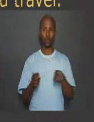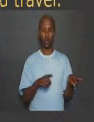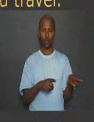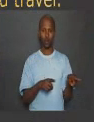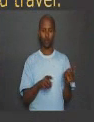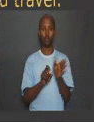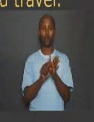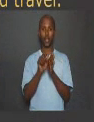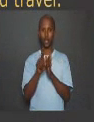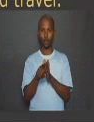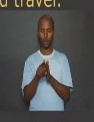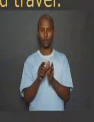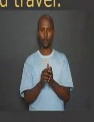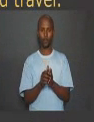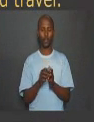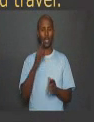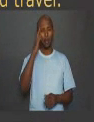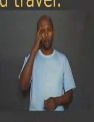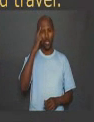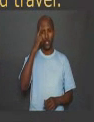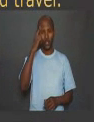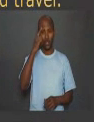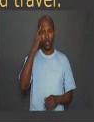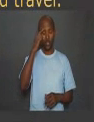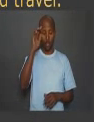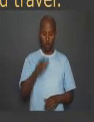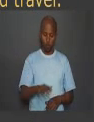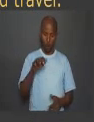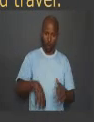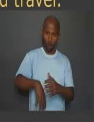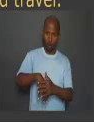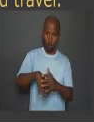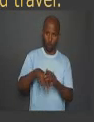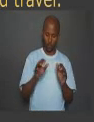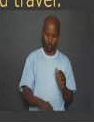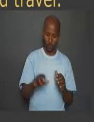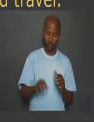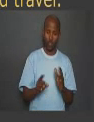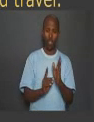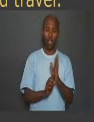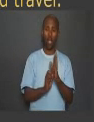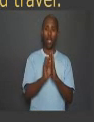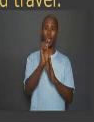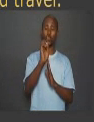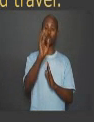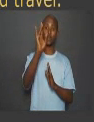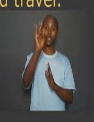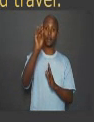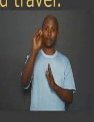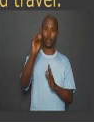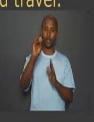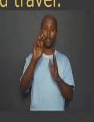For example, imagine that a ball is dropped from a height of 70